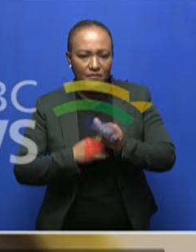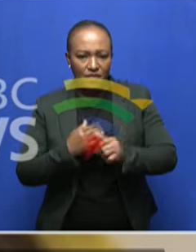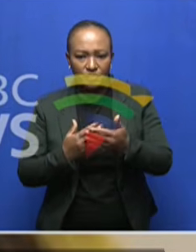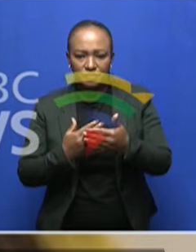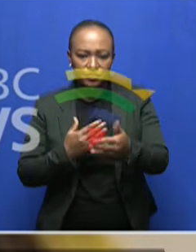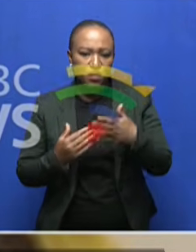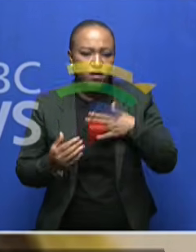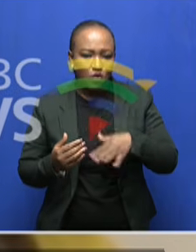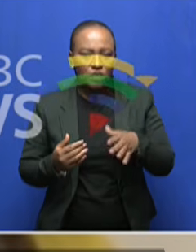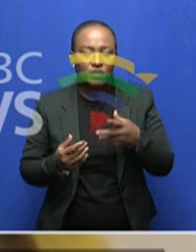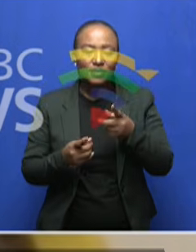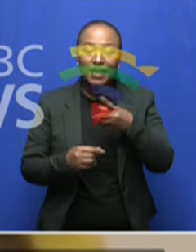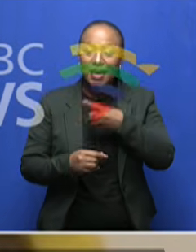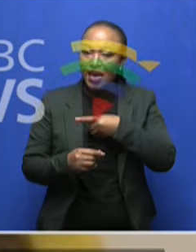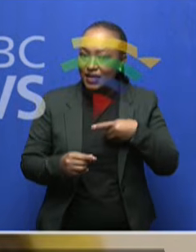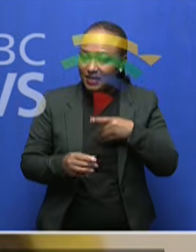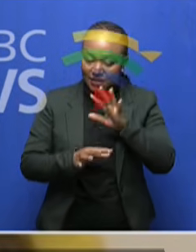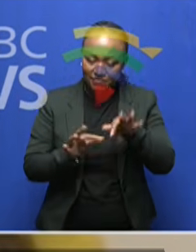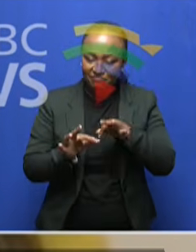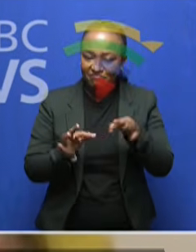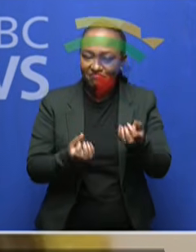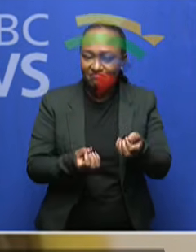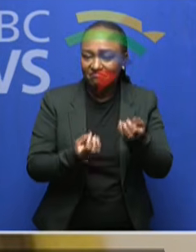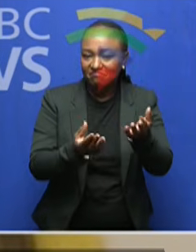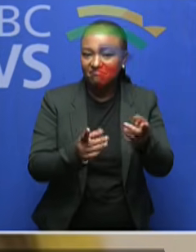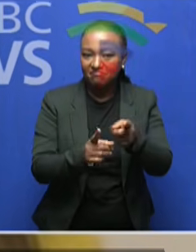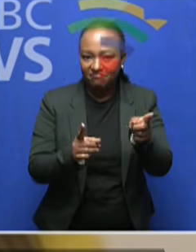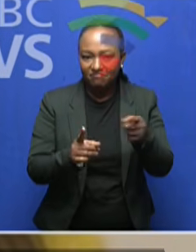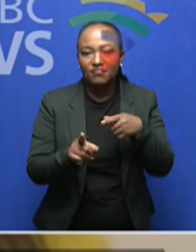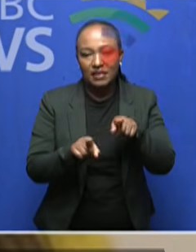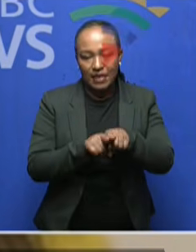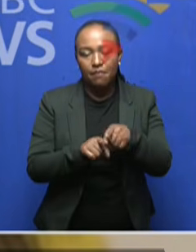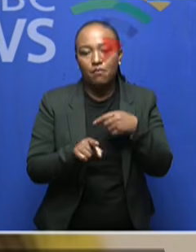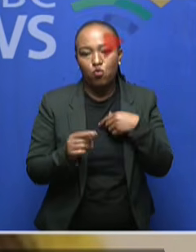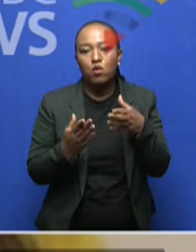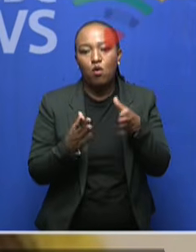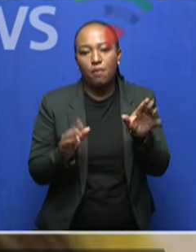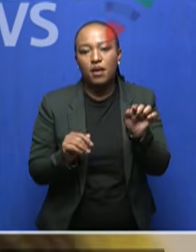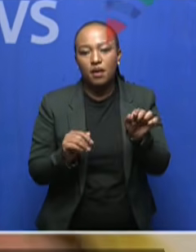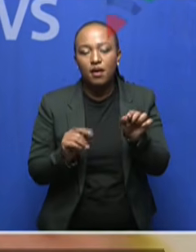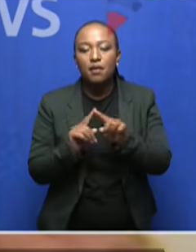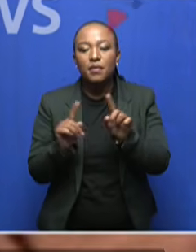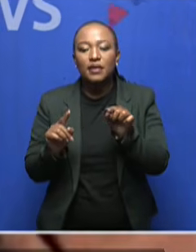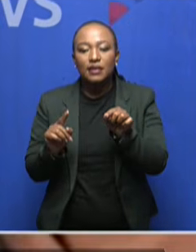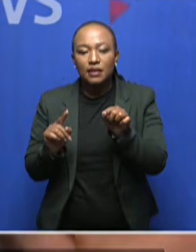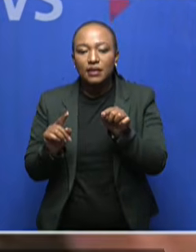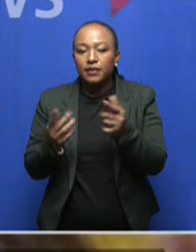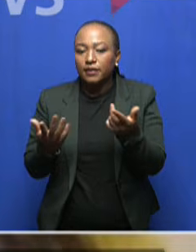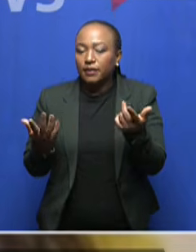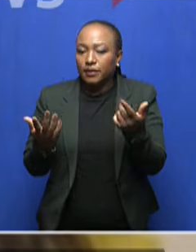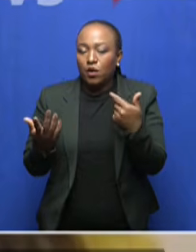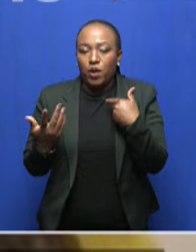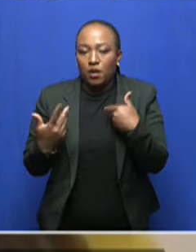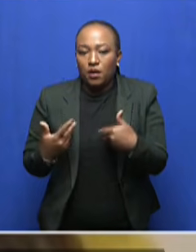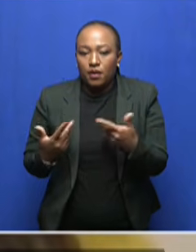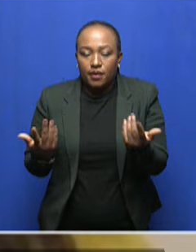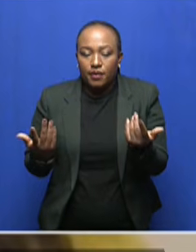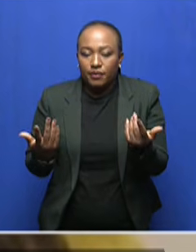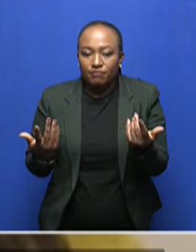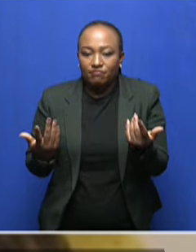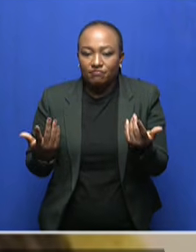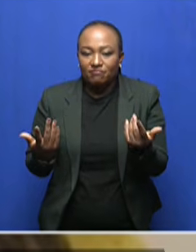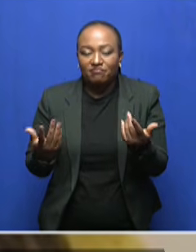bulk and want to treat all the ladies in the teams, for example, to gifts. So we also open for all of that. But at the heart of it, we are just